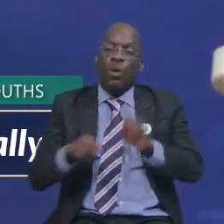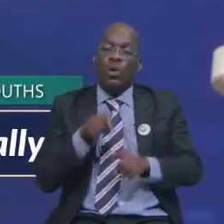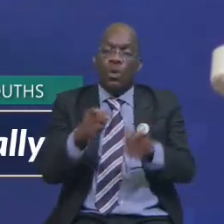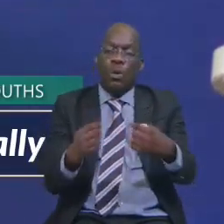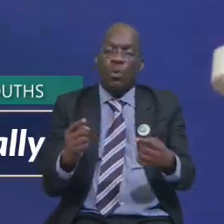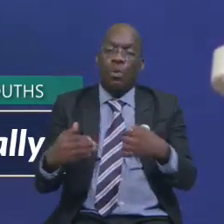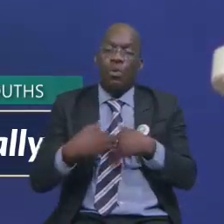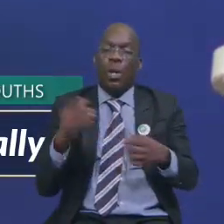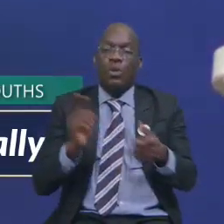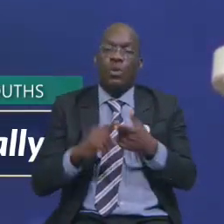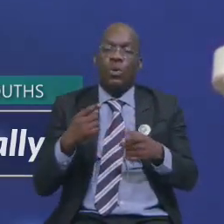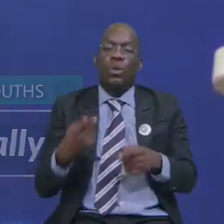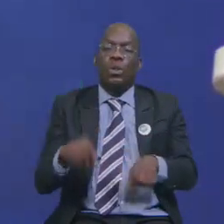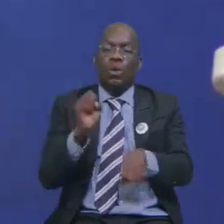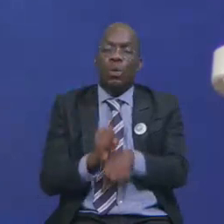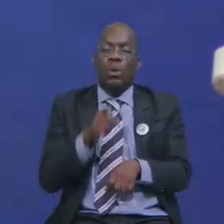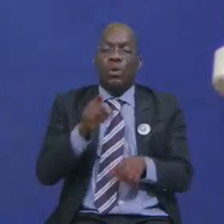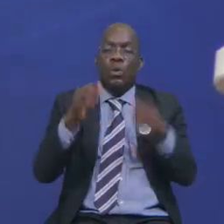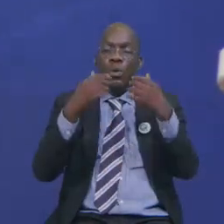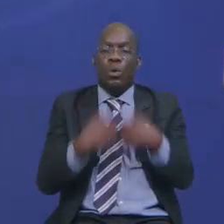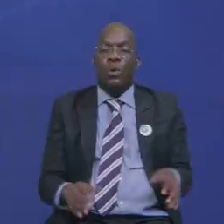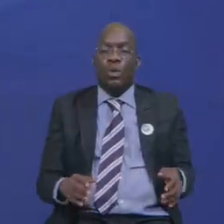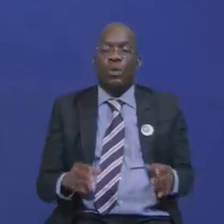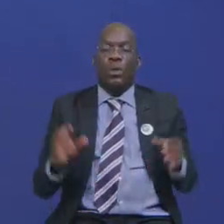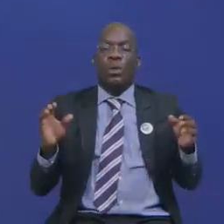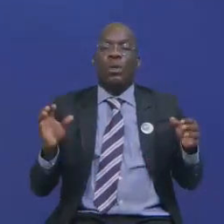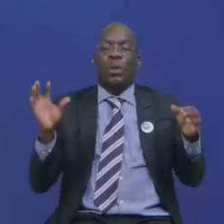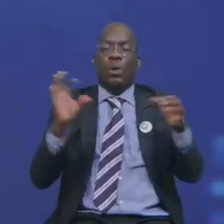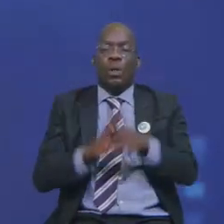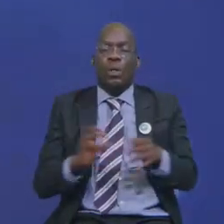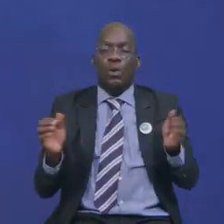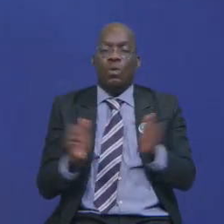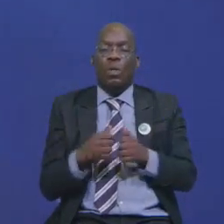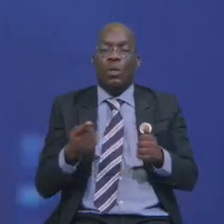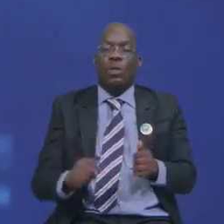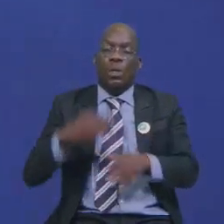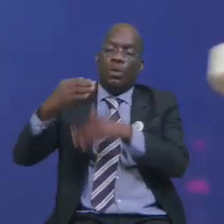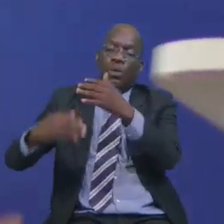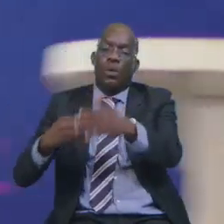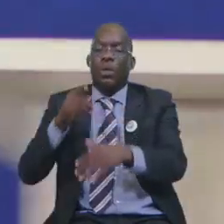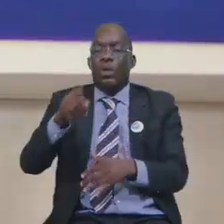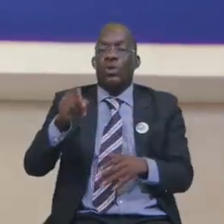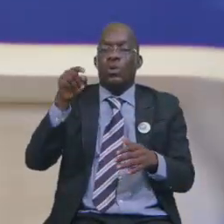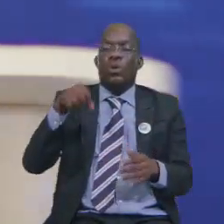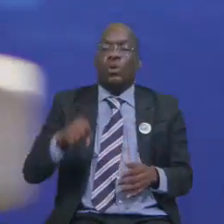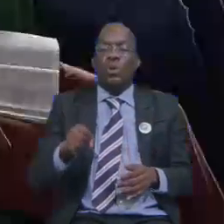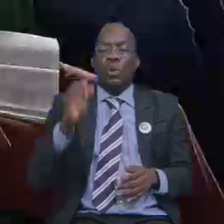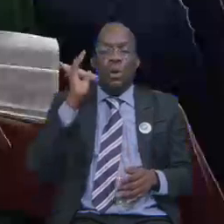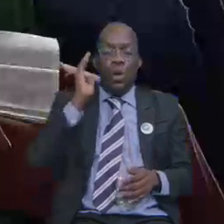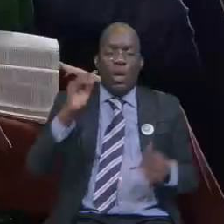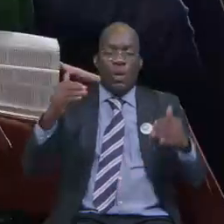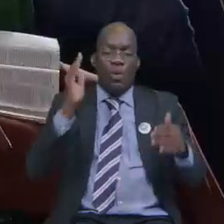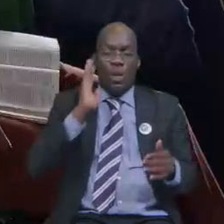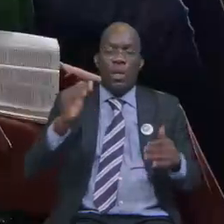work, you have lost connection with the progress you're ought to make. There is, you know, you're